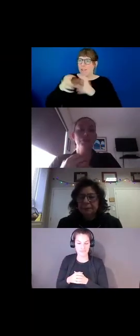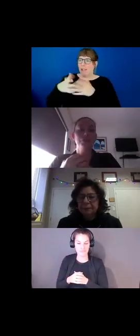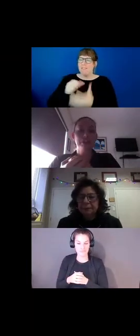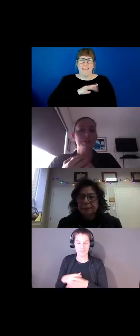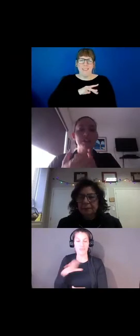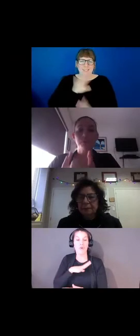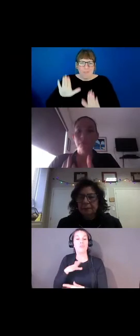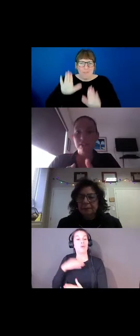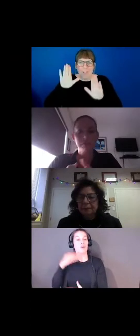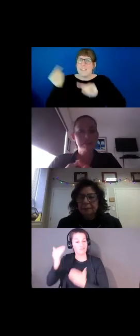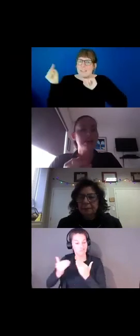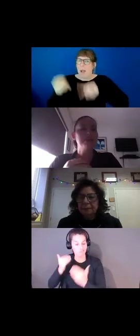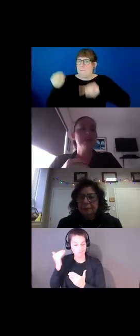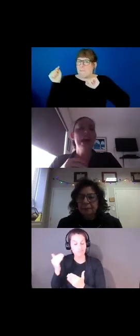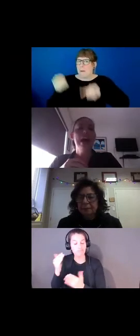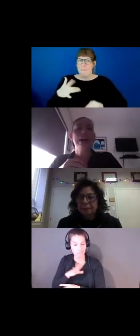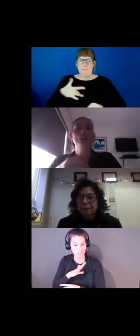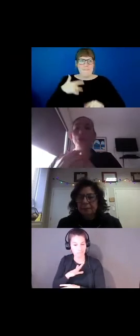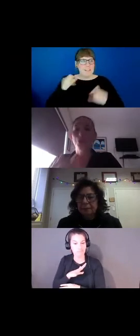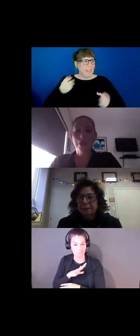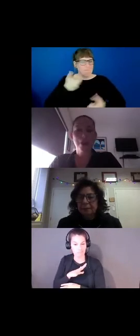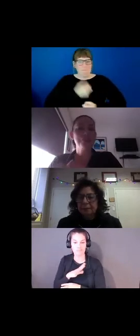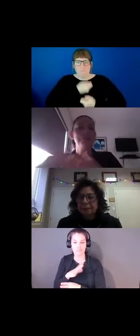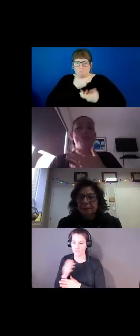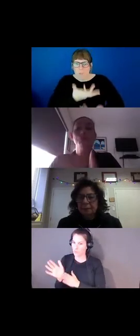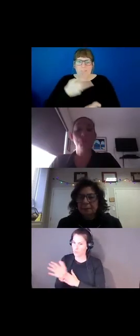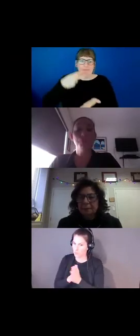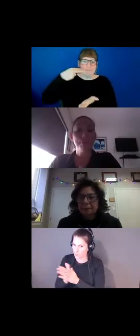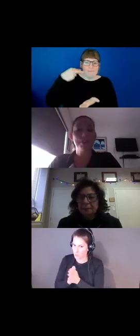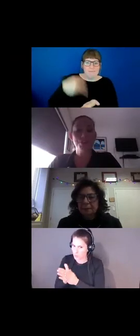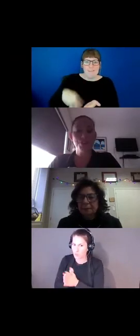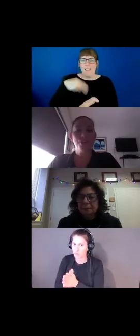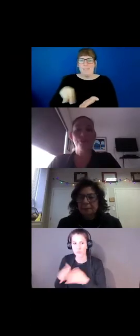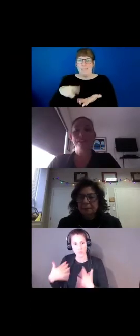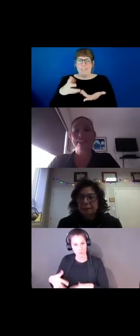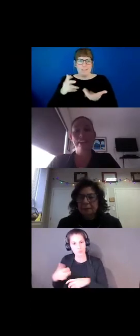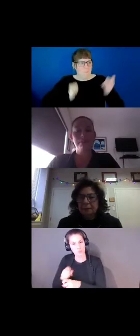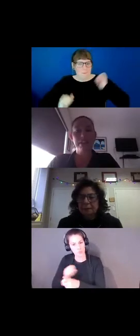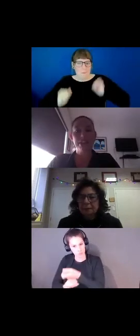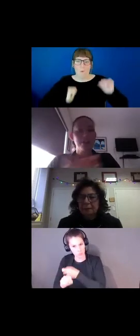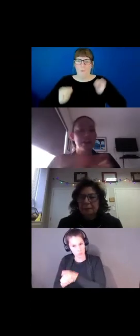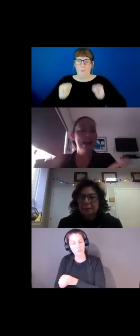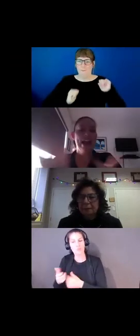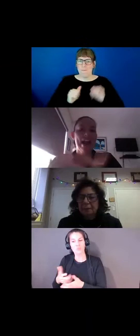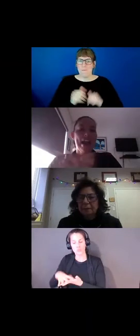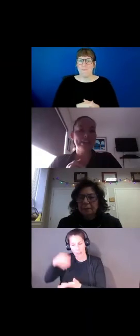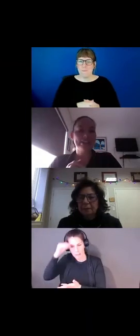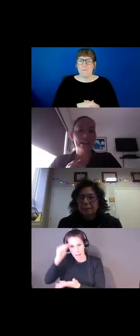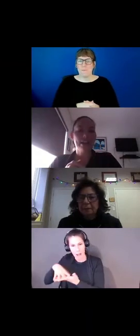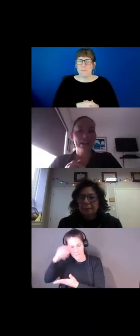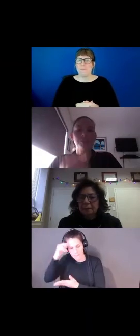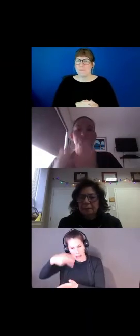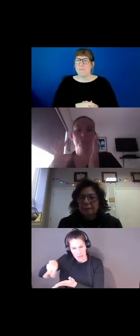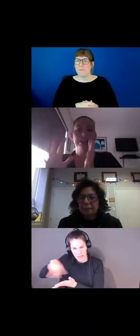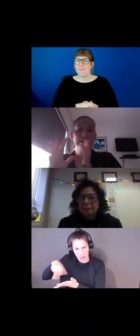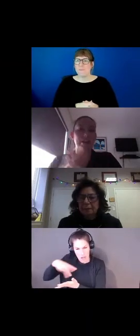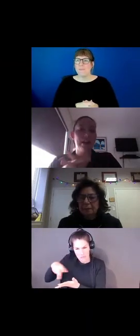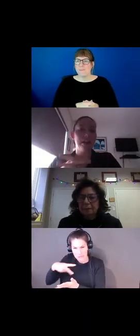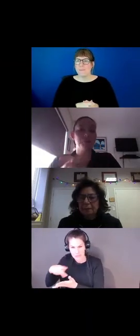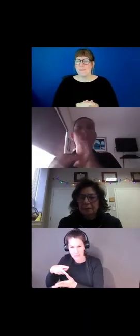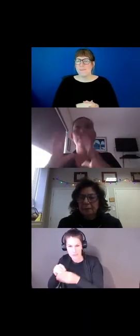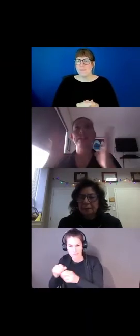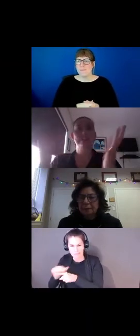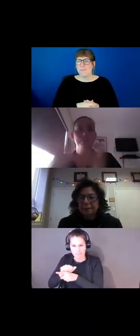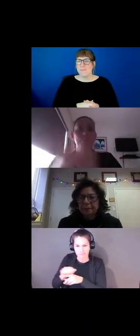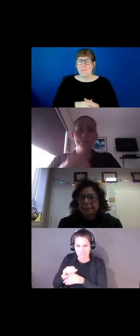to creatively express themselves, learn choreography, perform in our shows at the end of the year. And it's really,